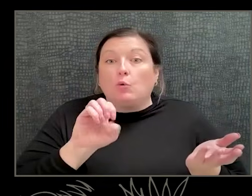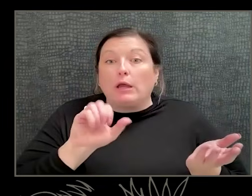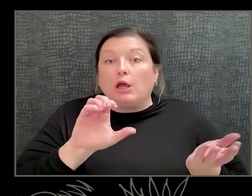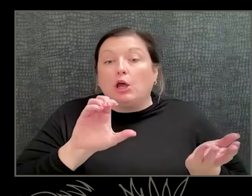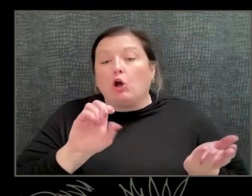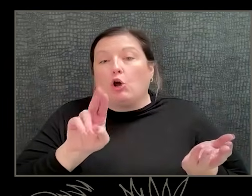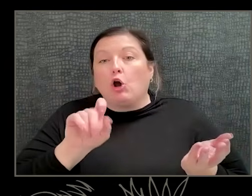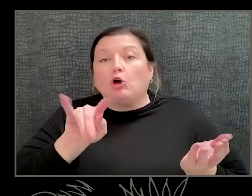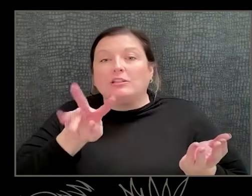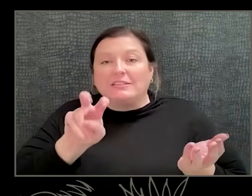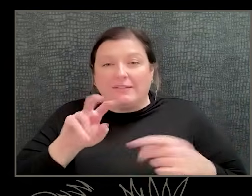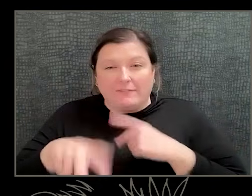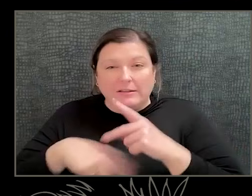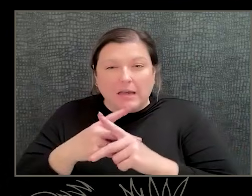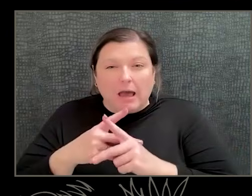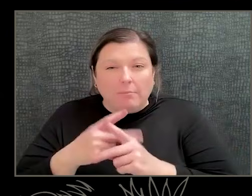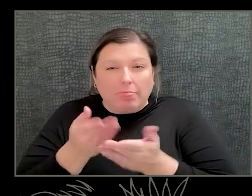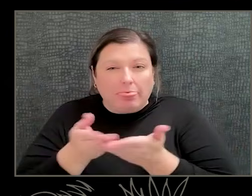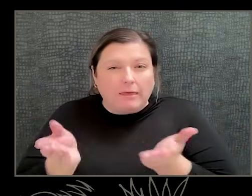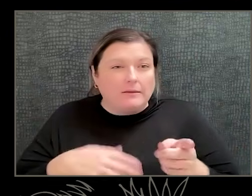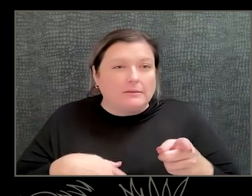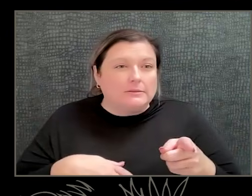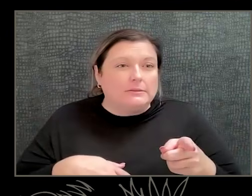stuff, like